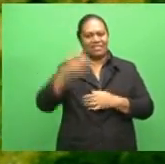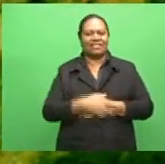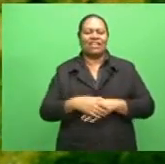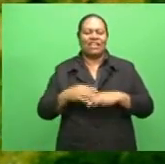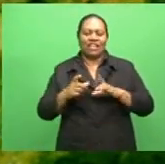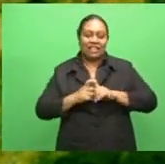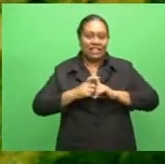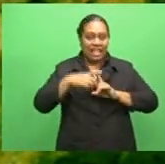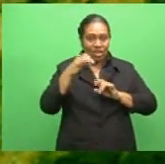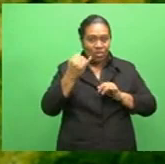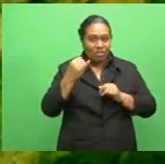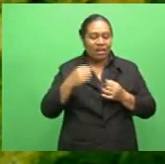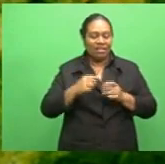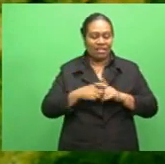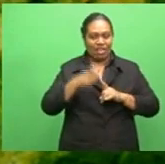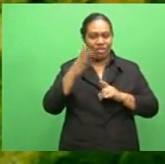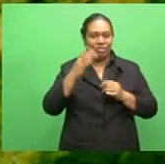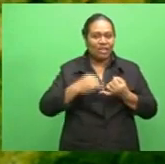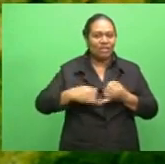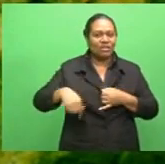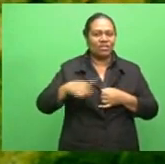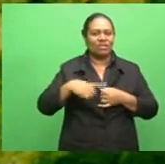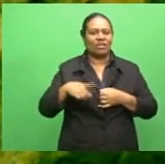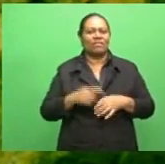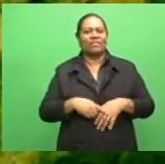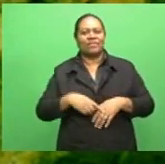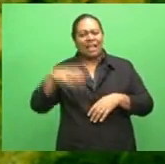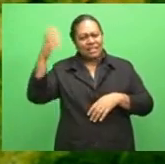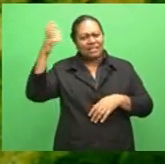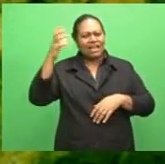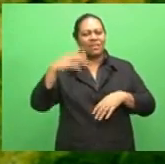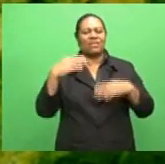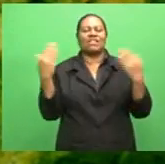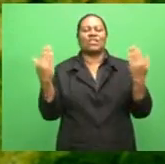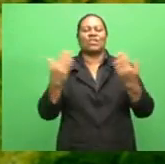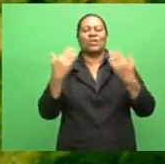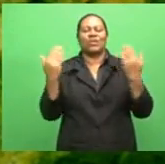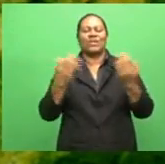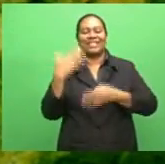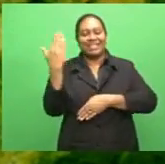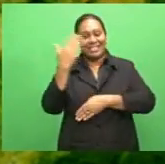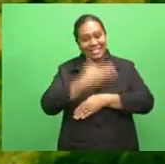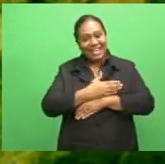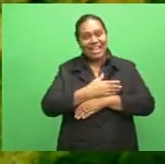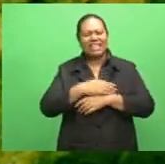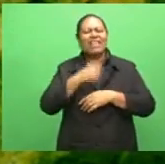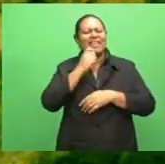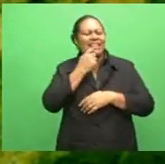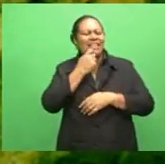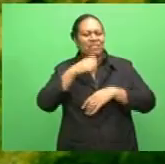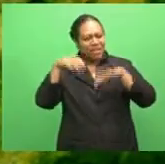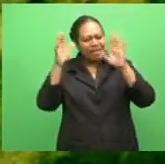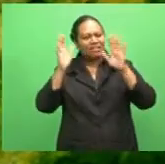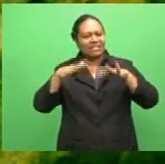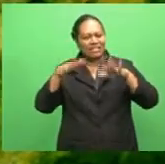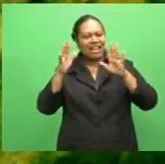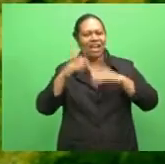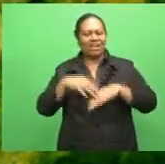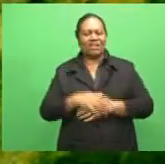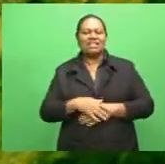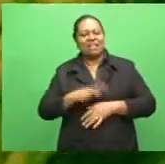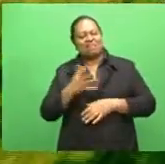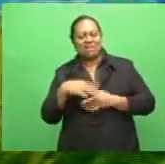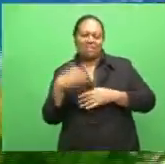from Pakhama to Suva, sunny but with cool breezes. The night will have few showers. This could be overnight